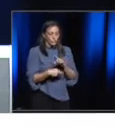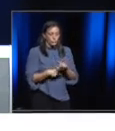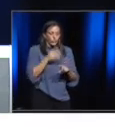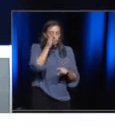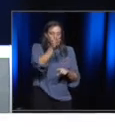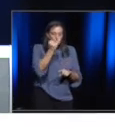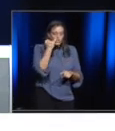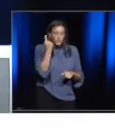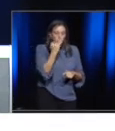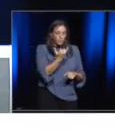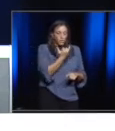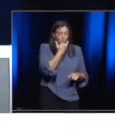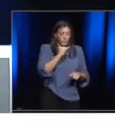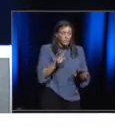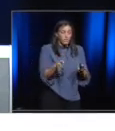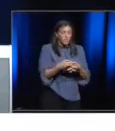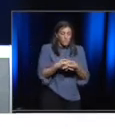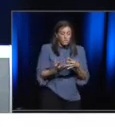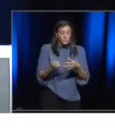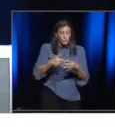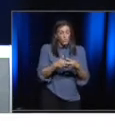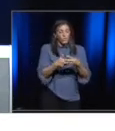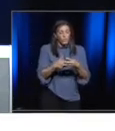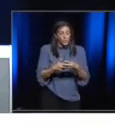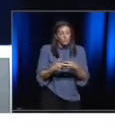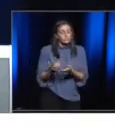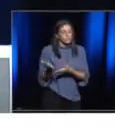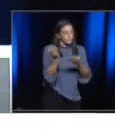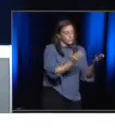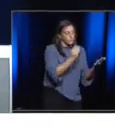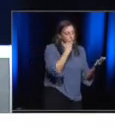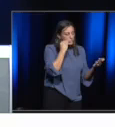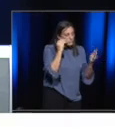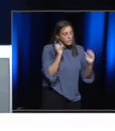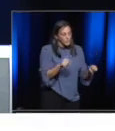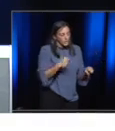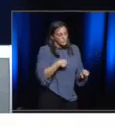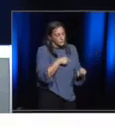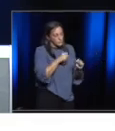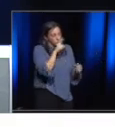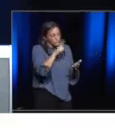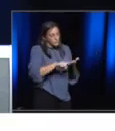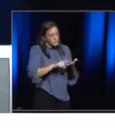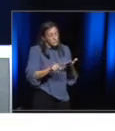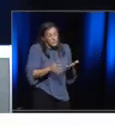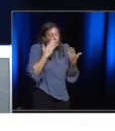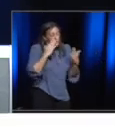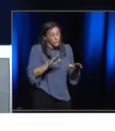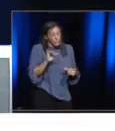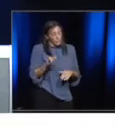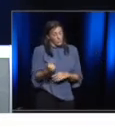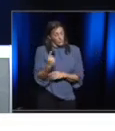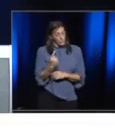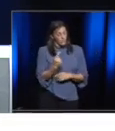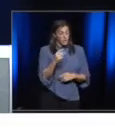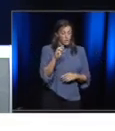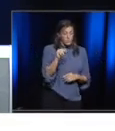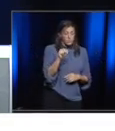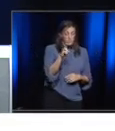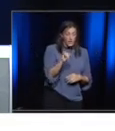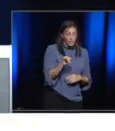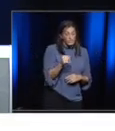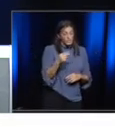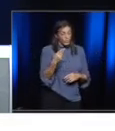future, where they can land the dolphin, we'll never know what it was, whether it was a Māui or a Hector's, and sadly it was another